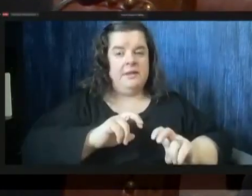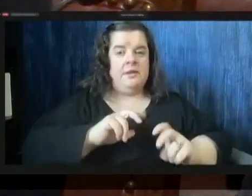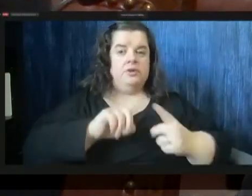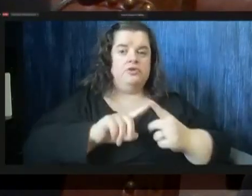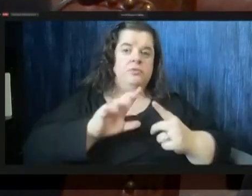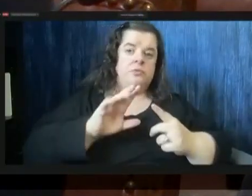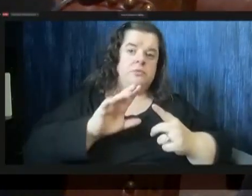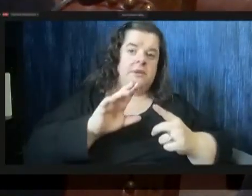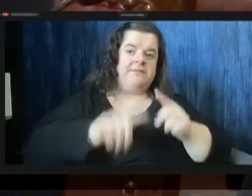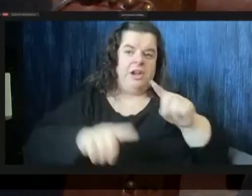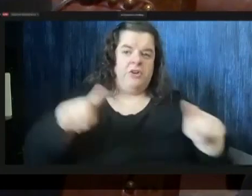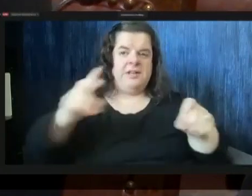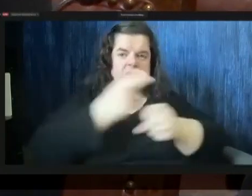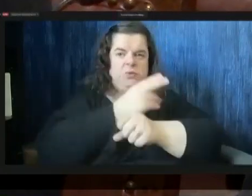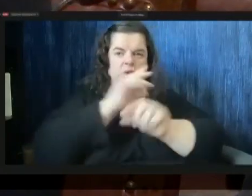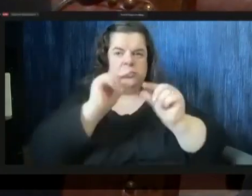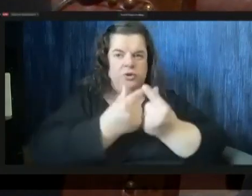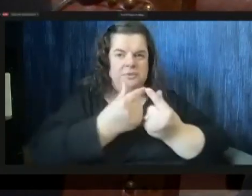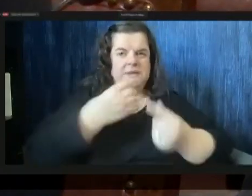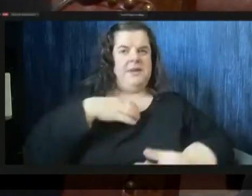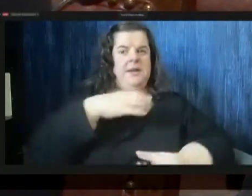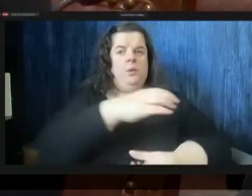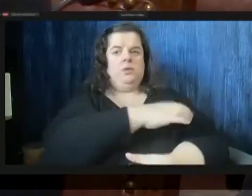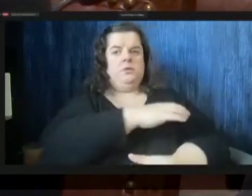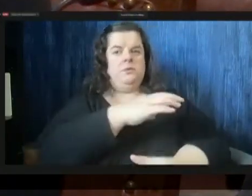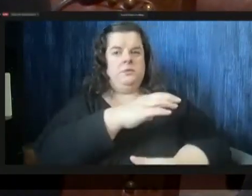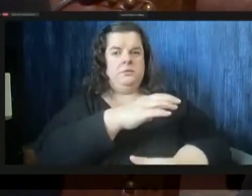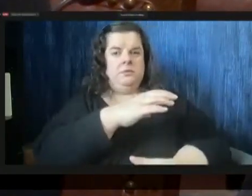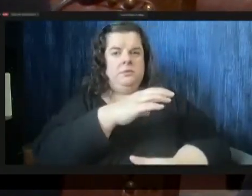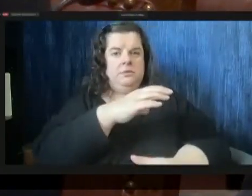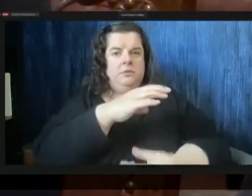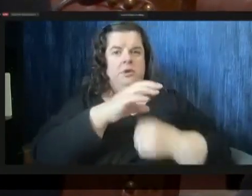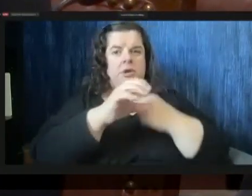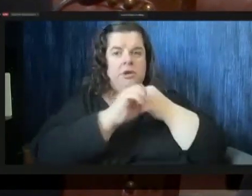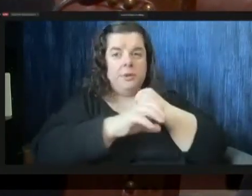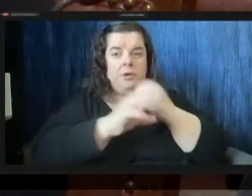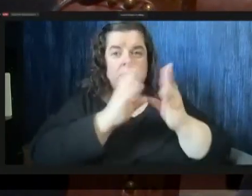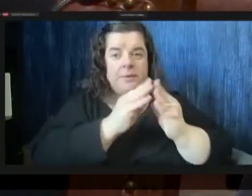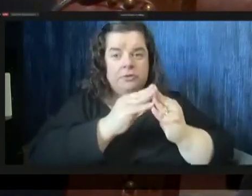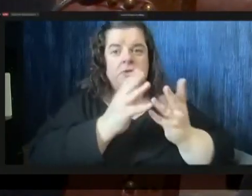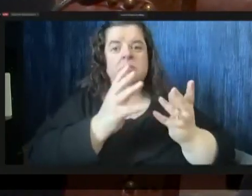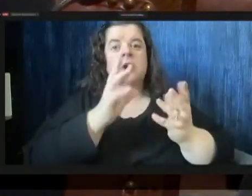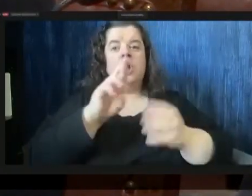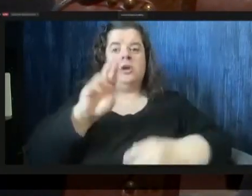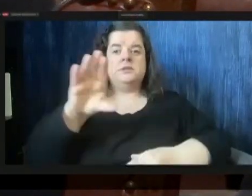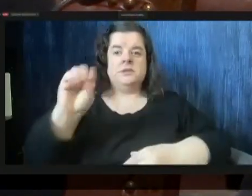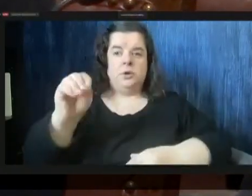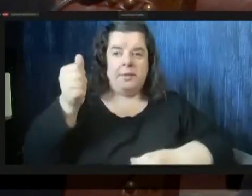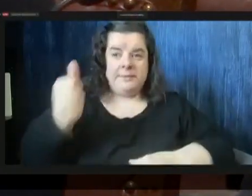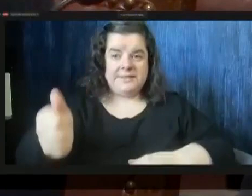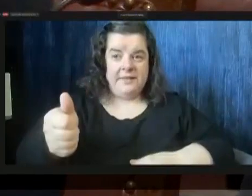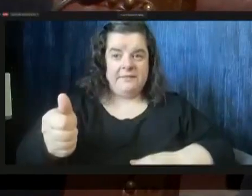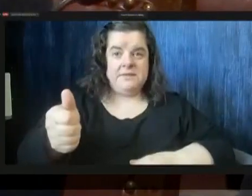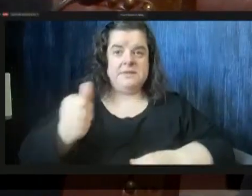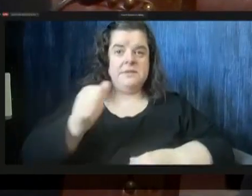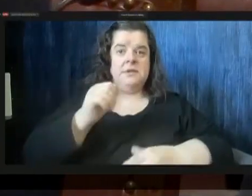user groups, so council members, commissioners, boards and commissioners, the RCOs themselves,